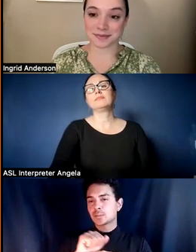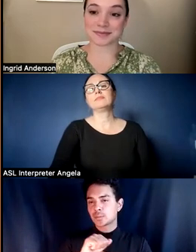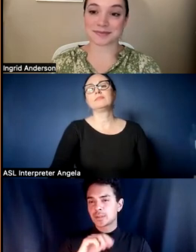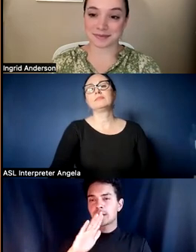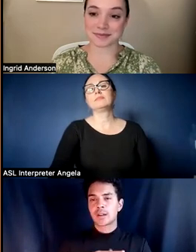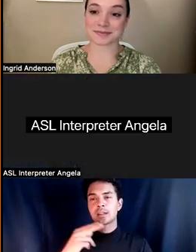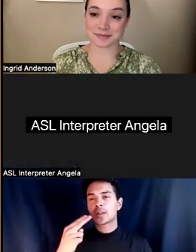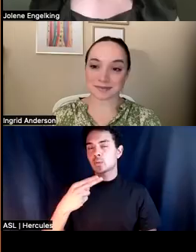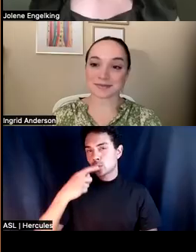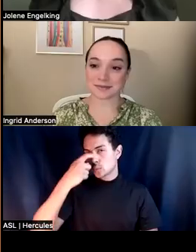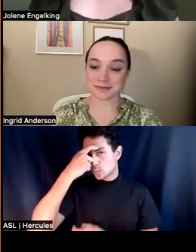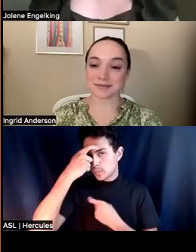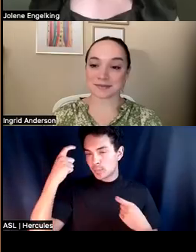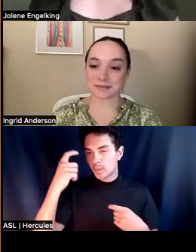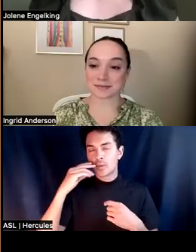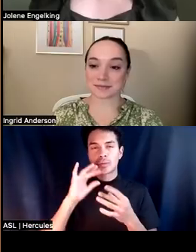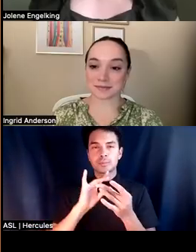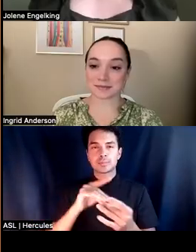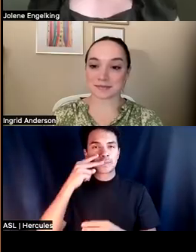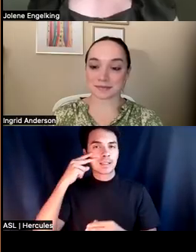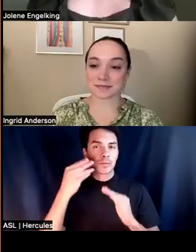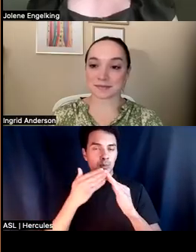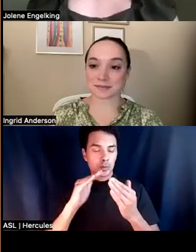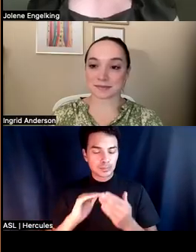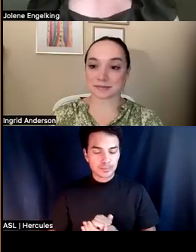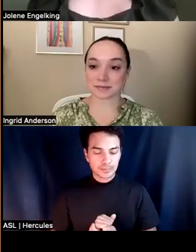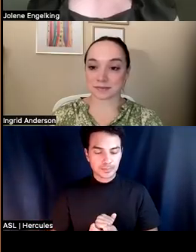Native communities. And that means that I